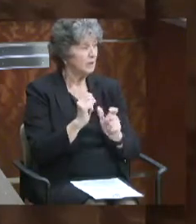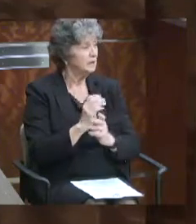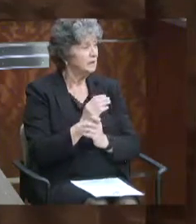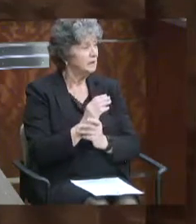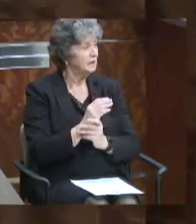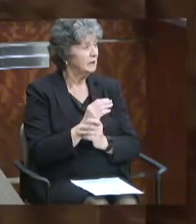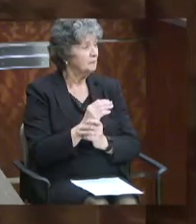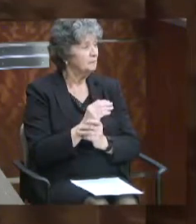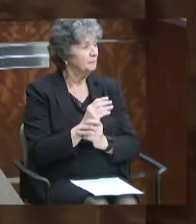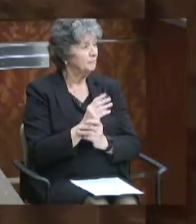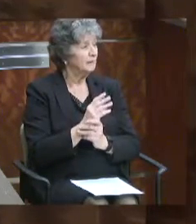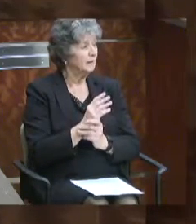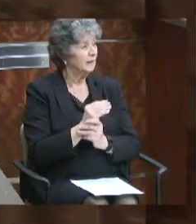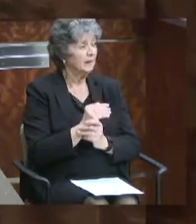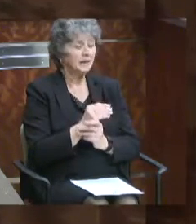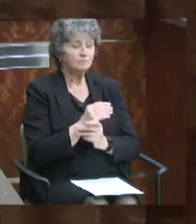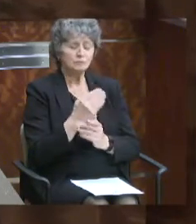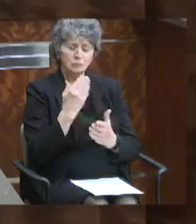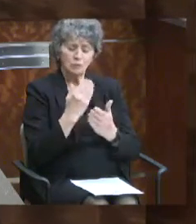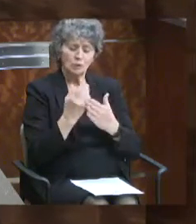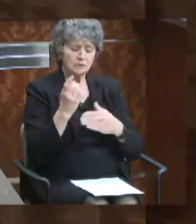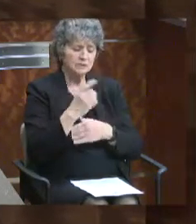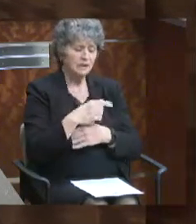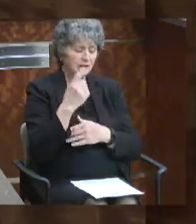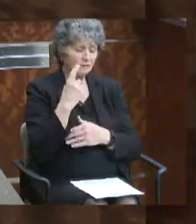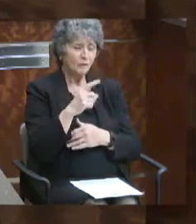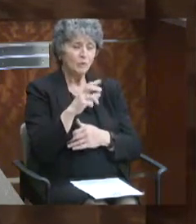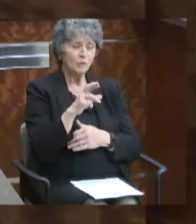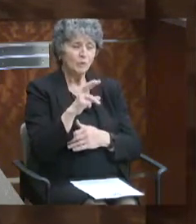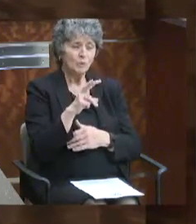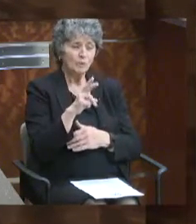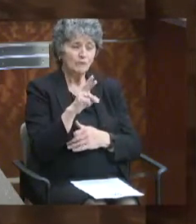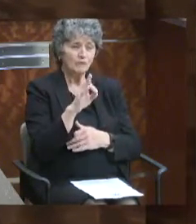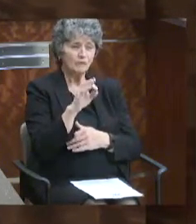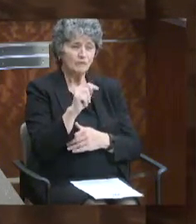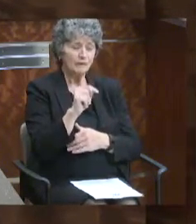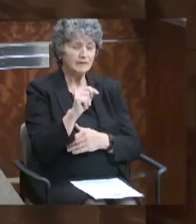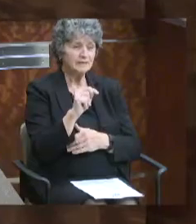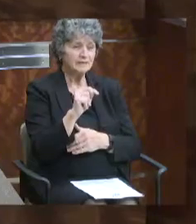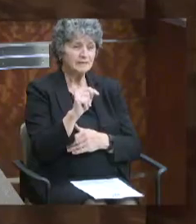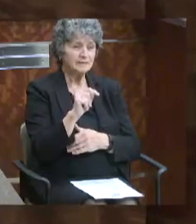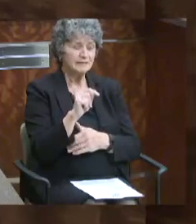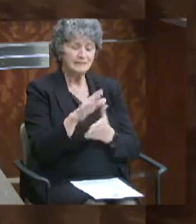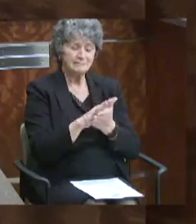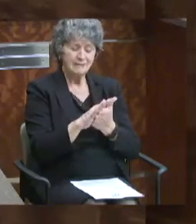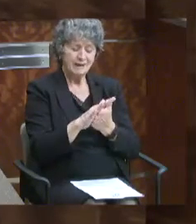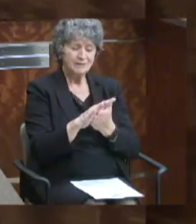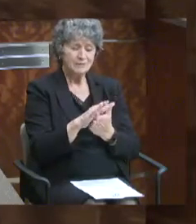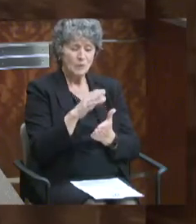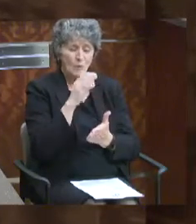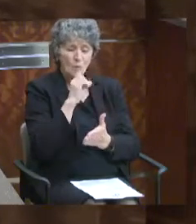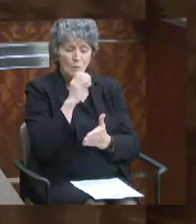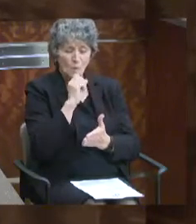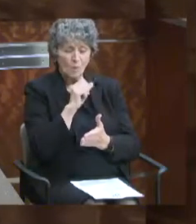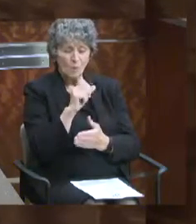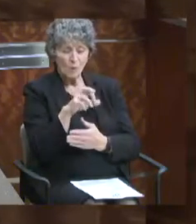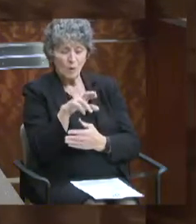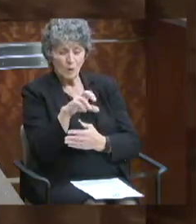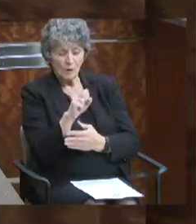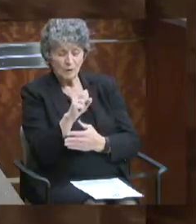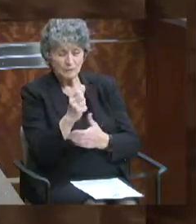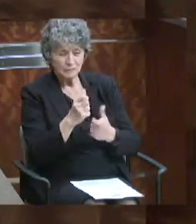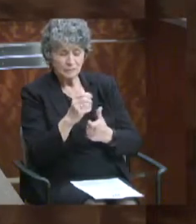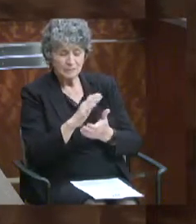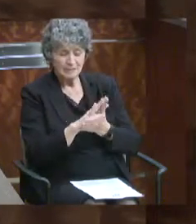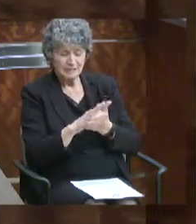a good day for Riverfest, a little cool, but the old cars were a good addition. That